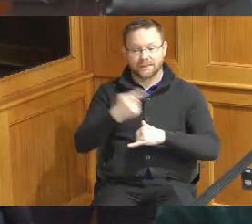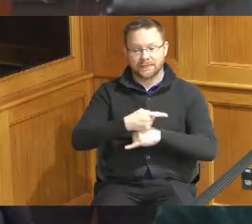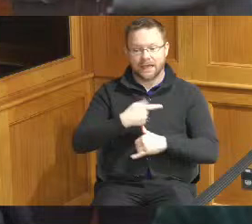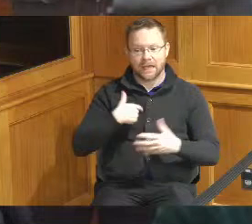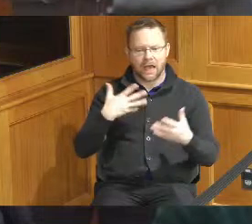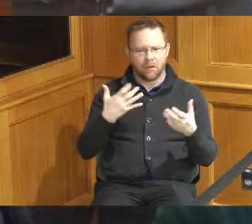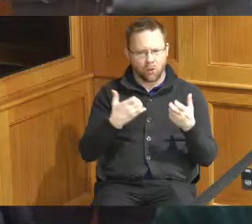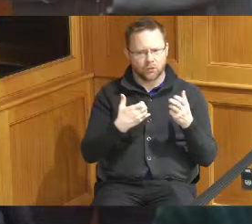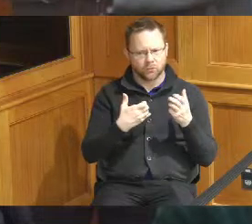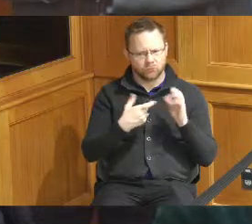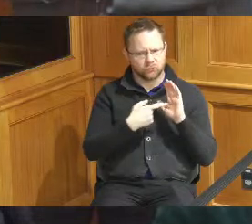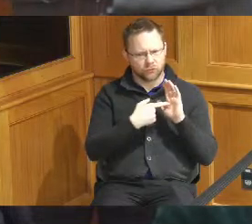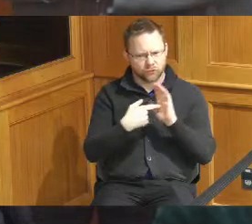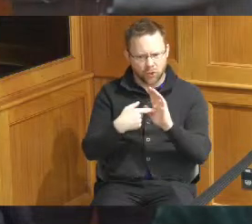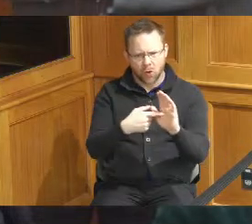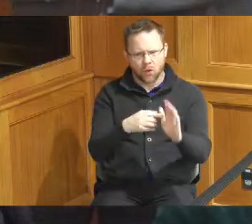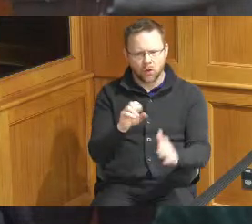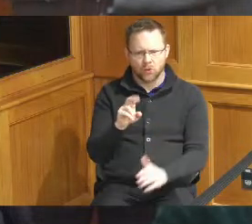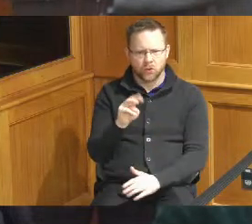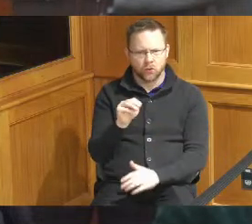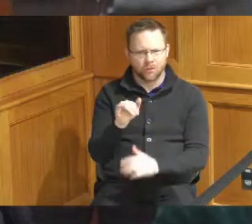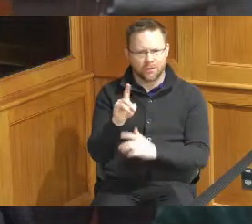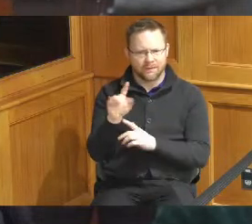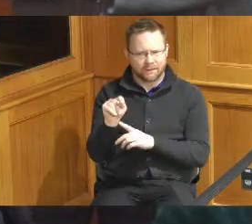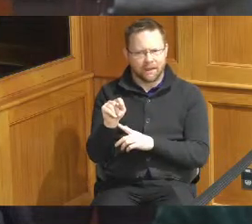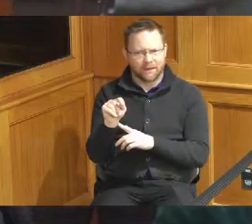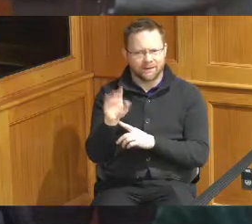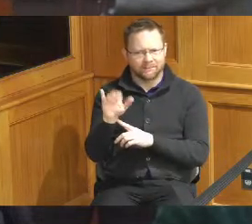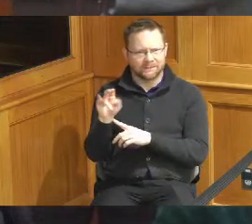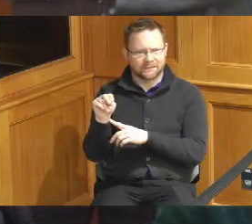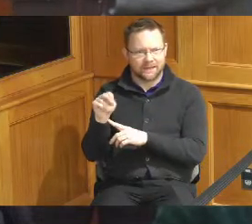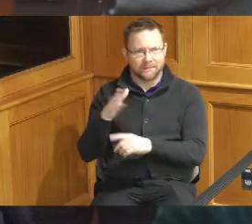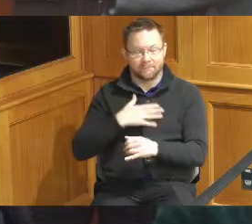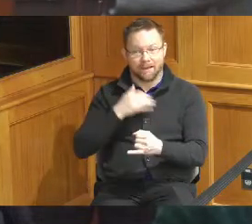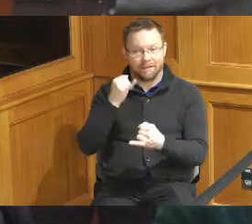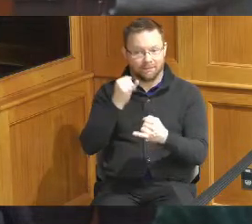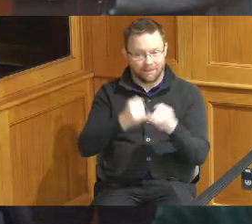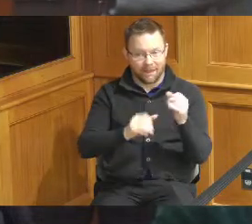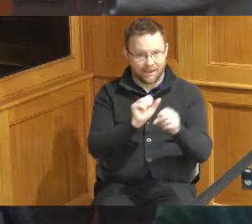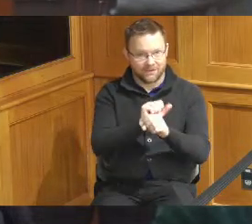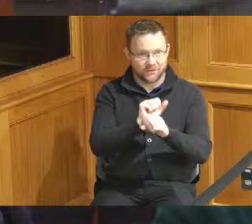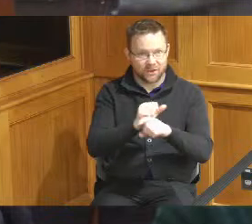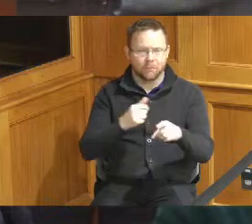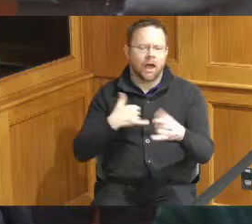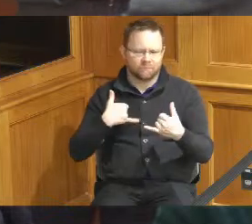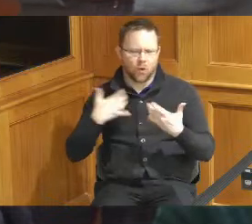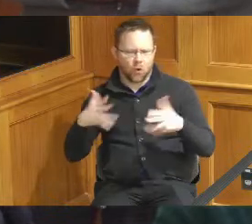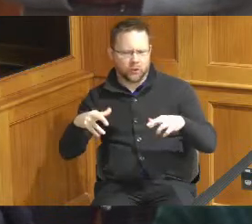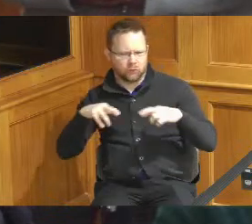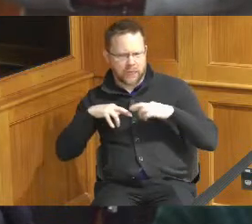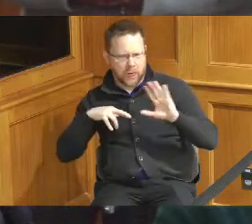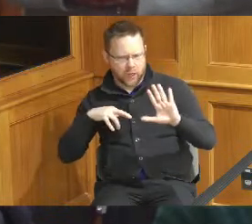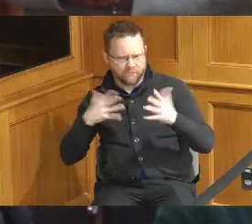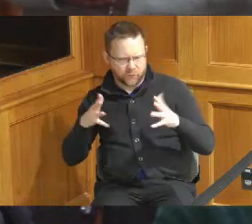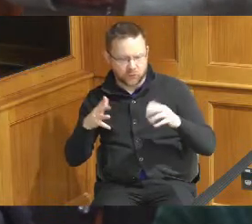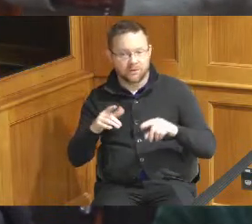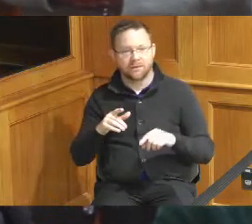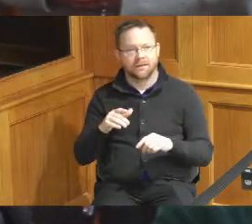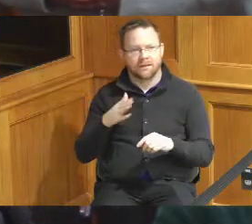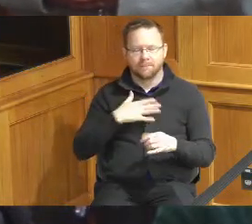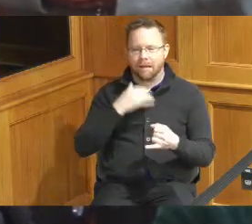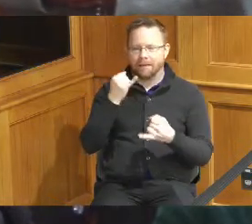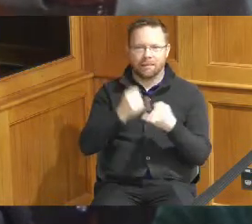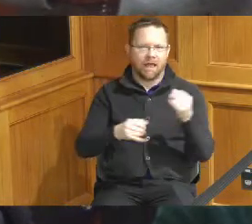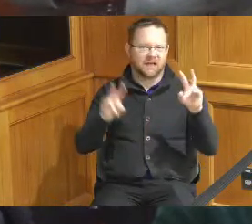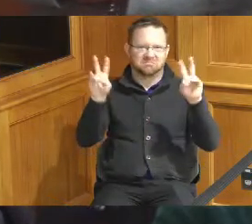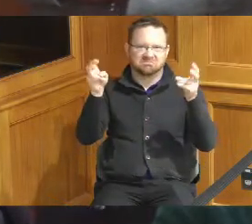represent today Humidata Cincinnati, which is my last, and I have retired at this point, but my last, what I